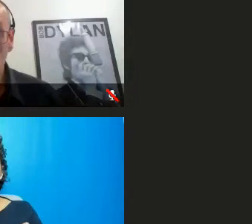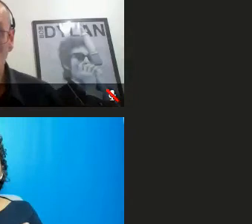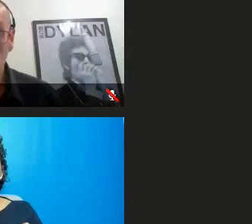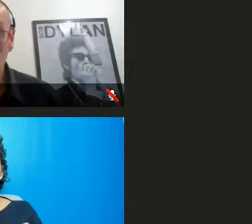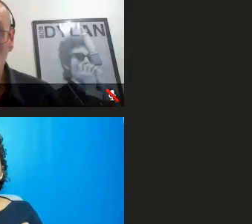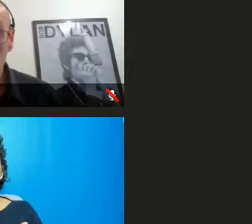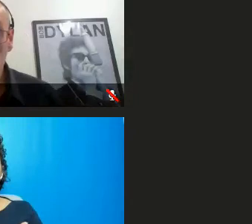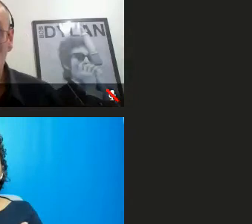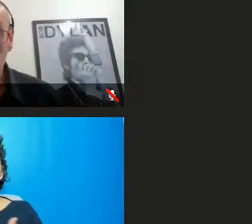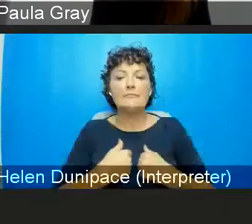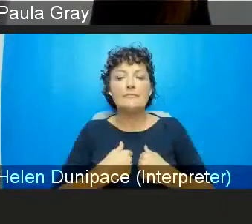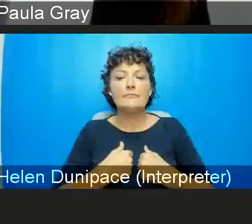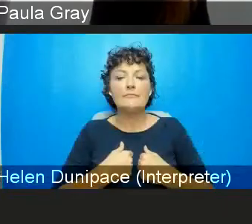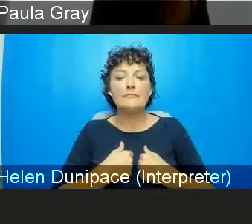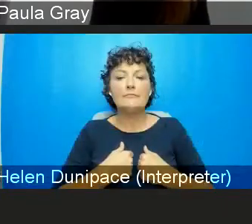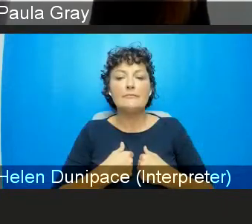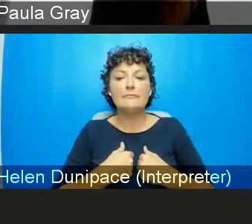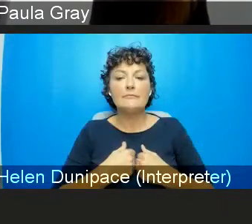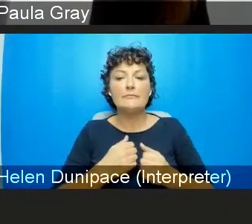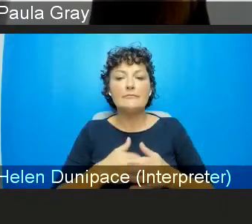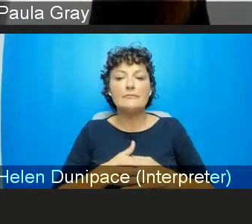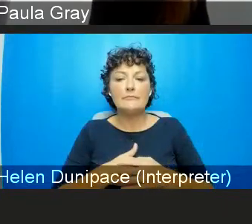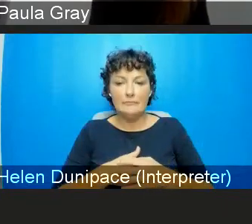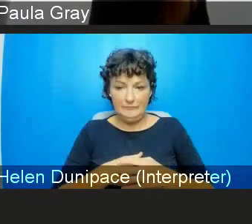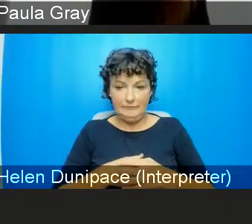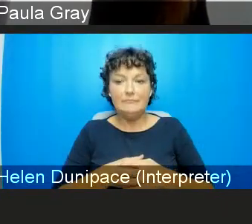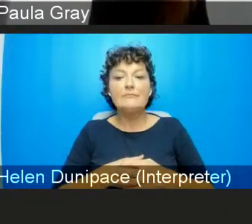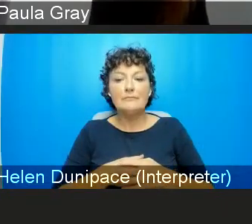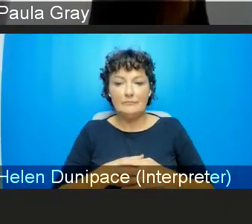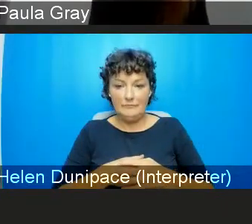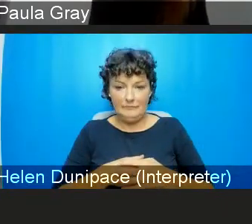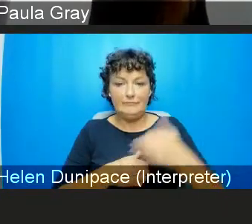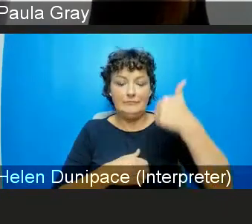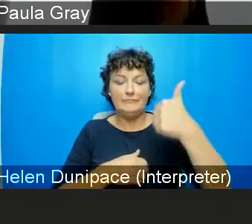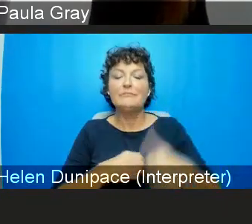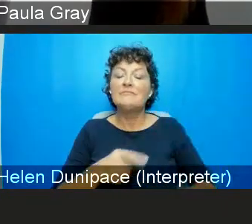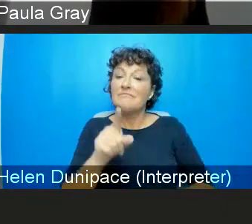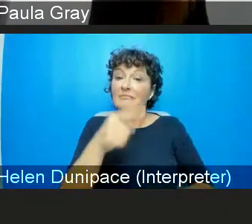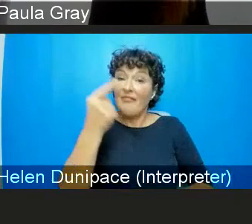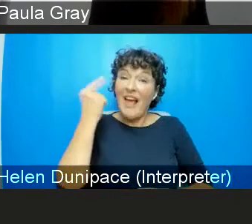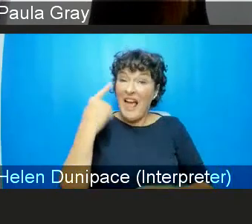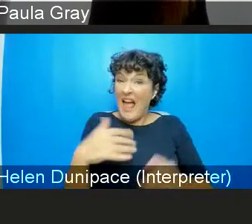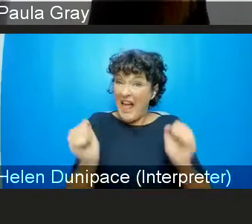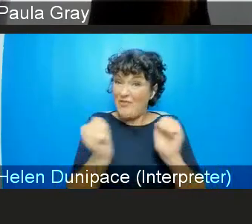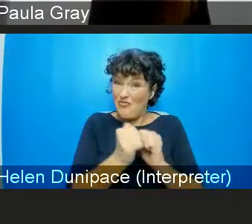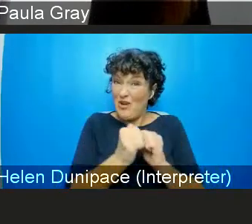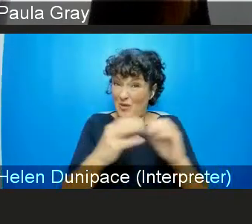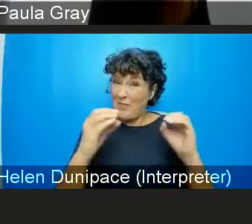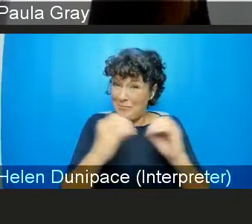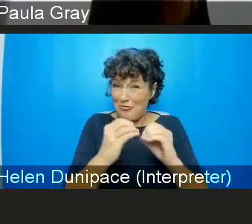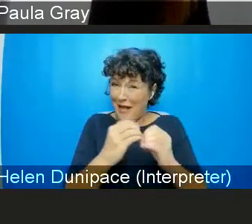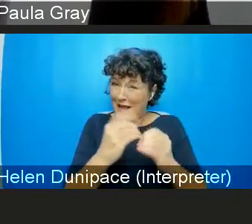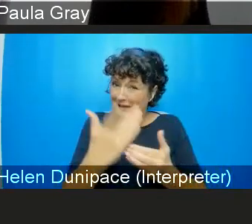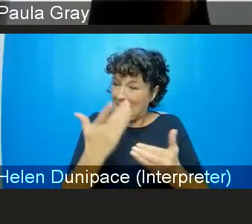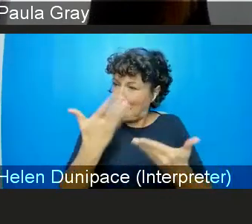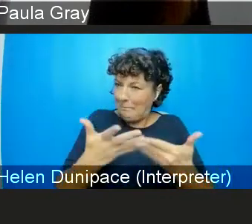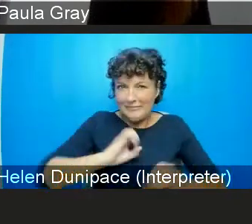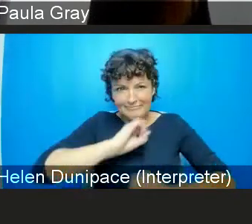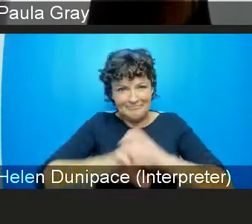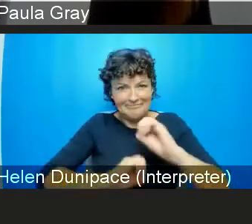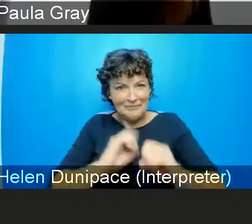Thank you. I think, you know, again, Brian has very much captured what our view would be of that. It is